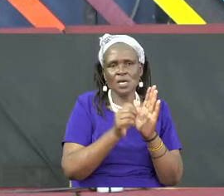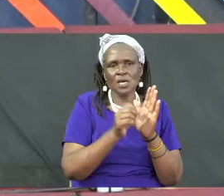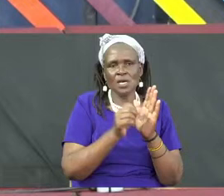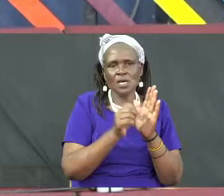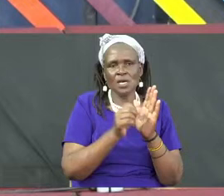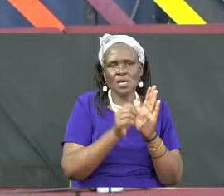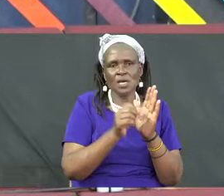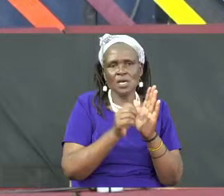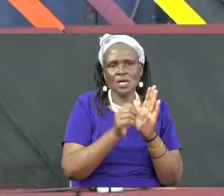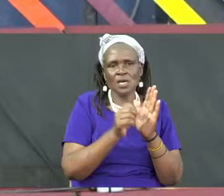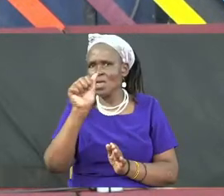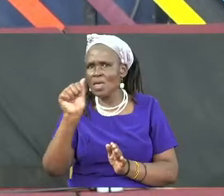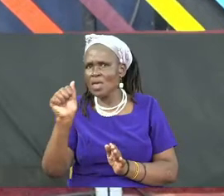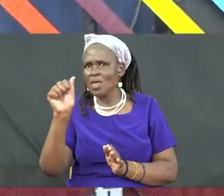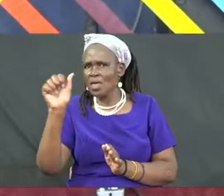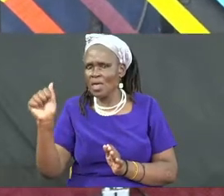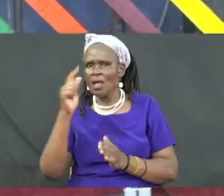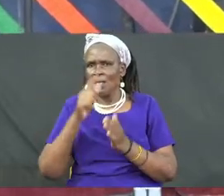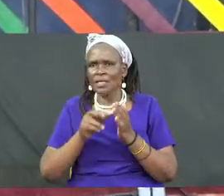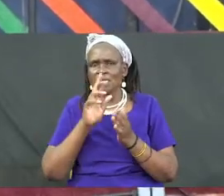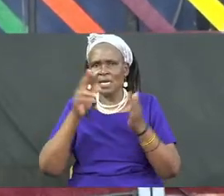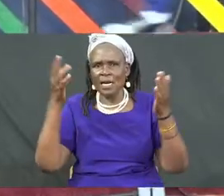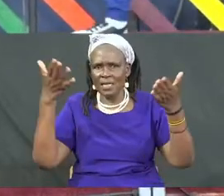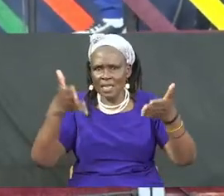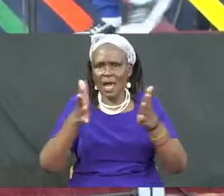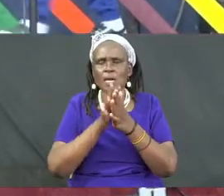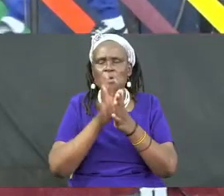A's that are glaring, and you know,